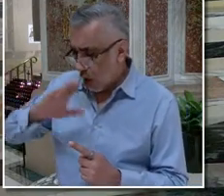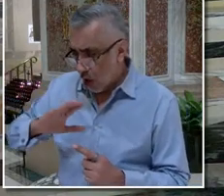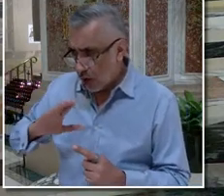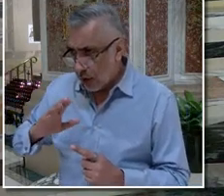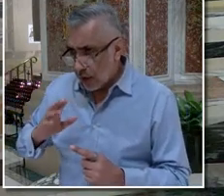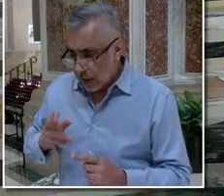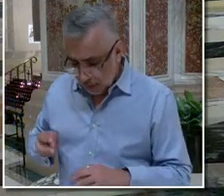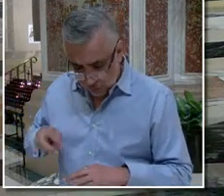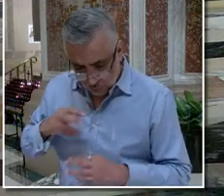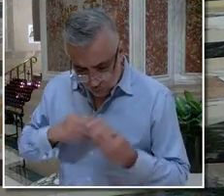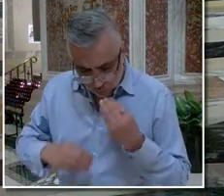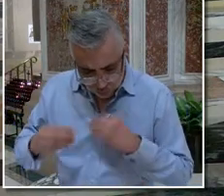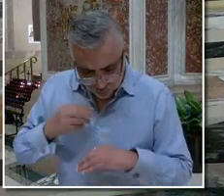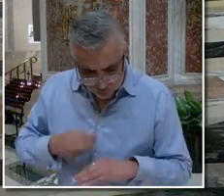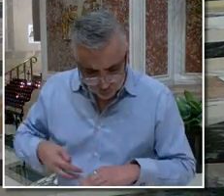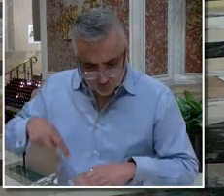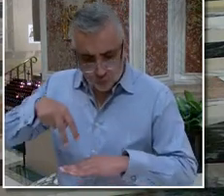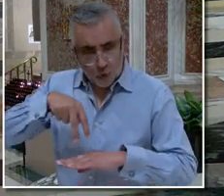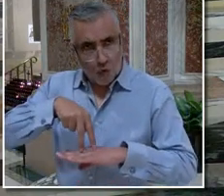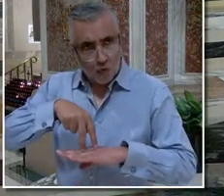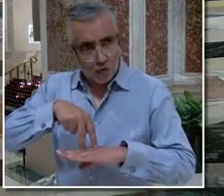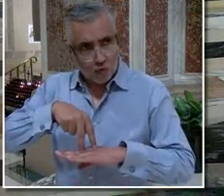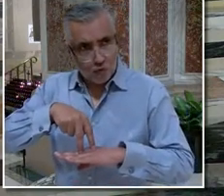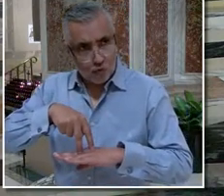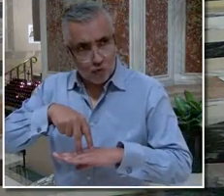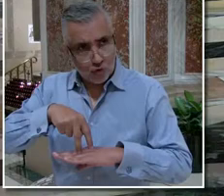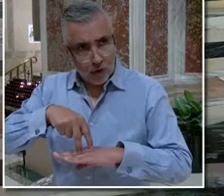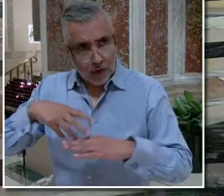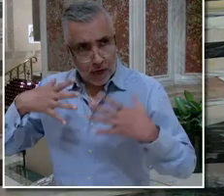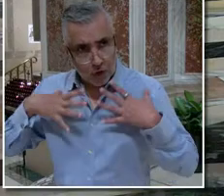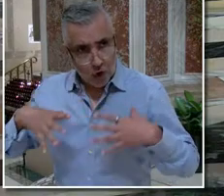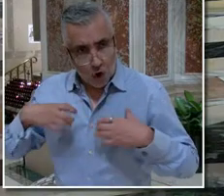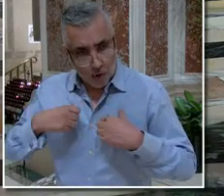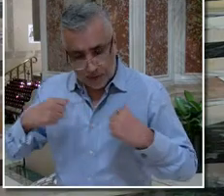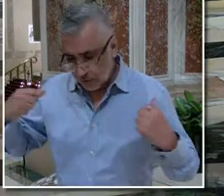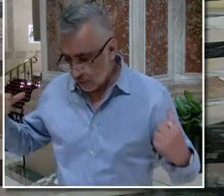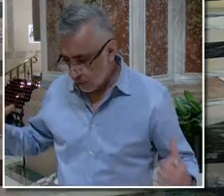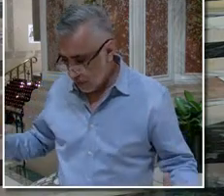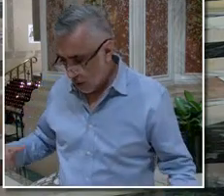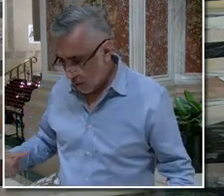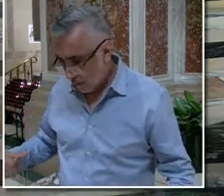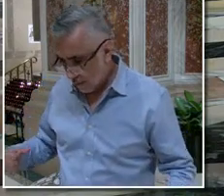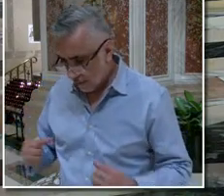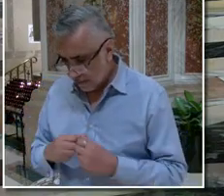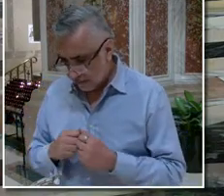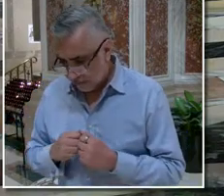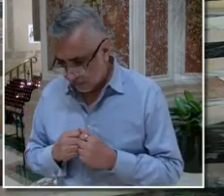from supper and took off his outer garments.